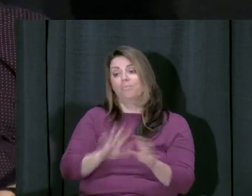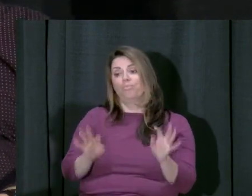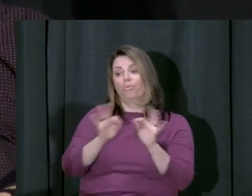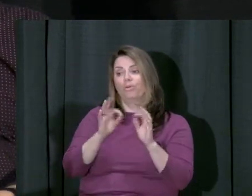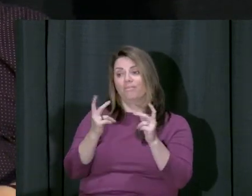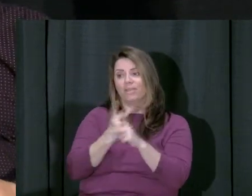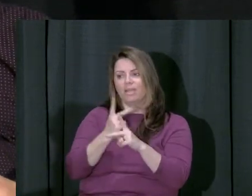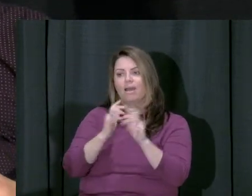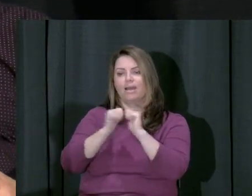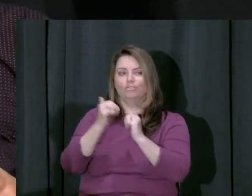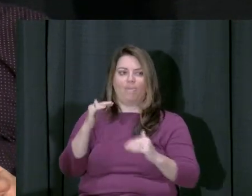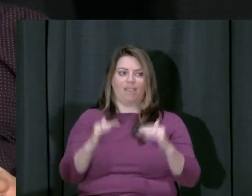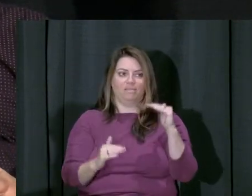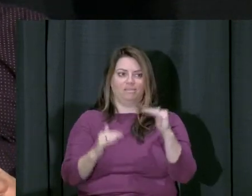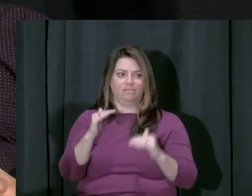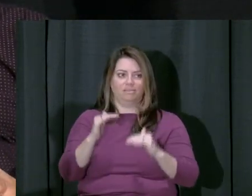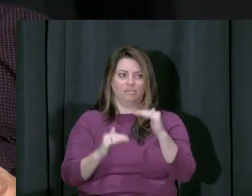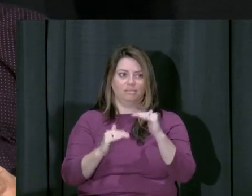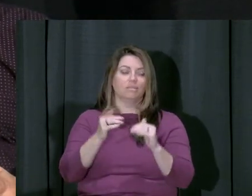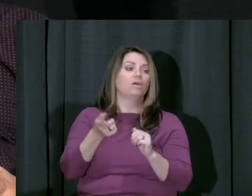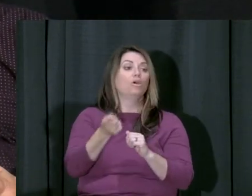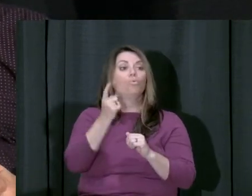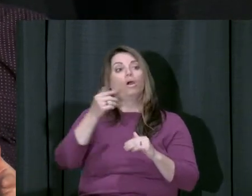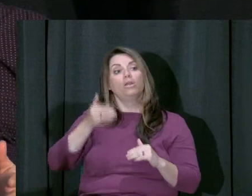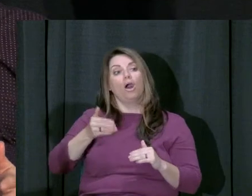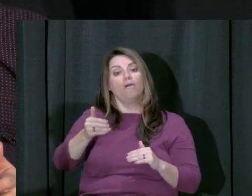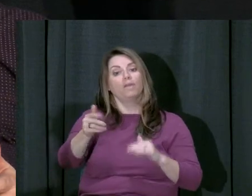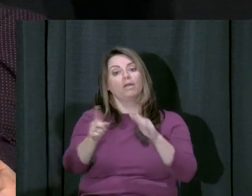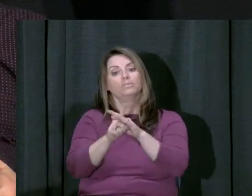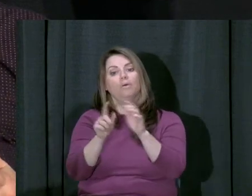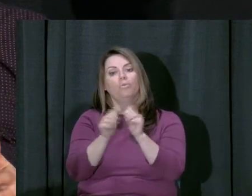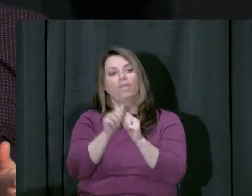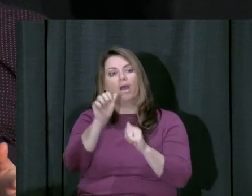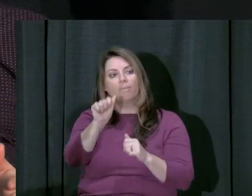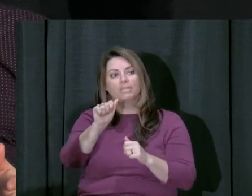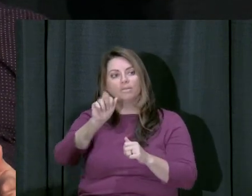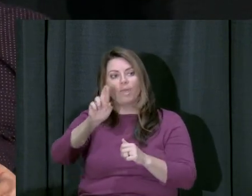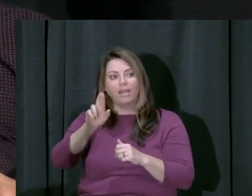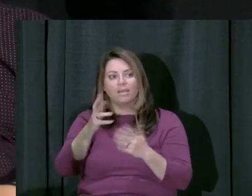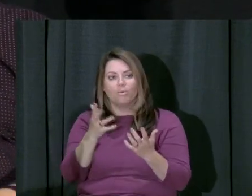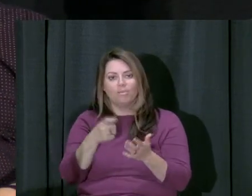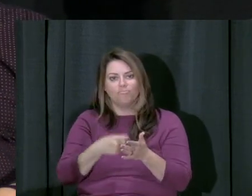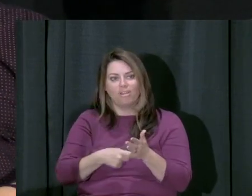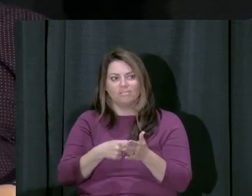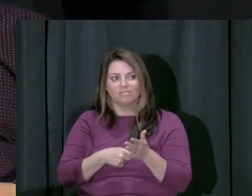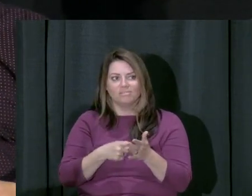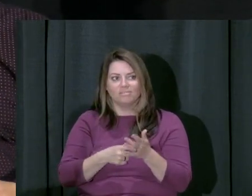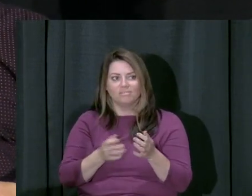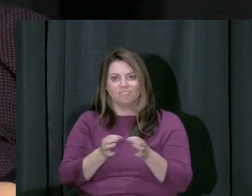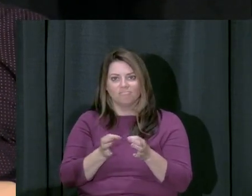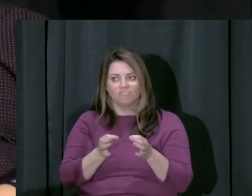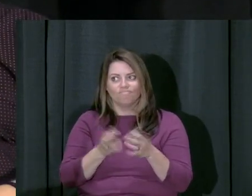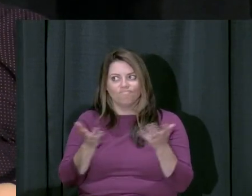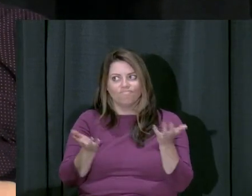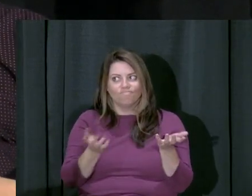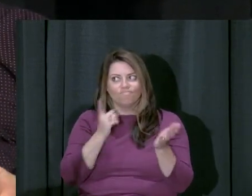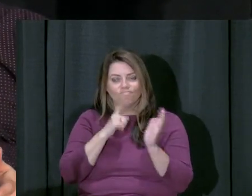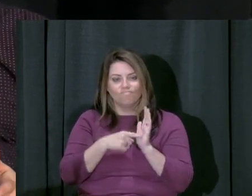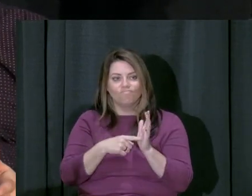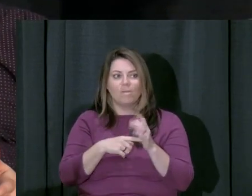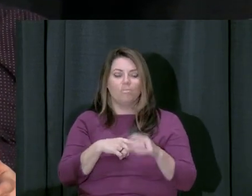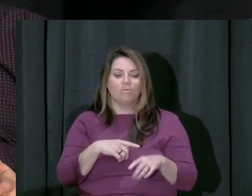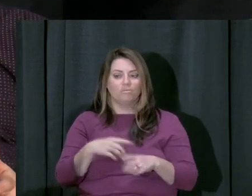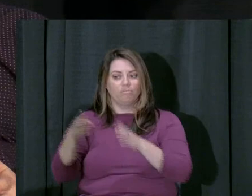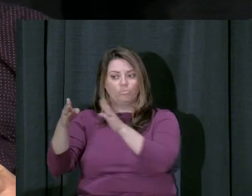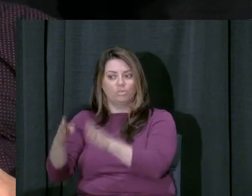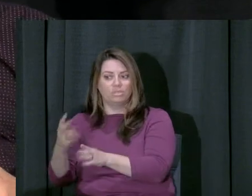right? One that often comes up with regards to augmented reality is privacy, right? Because let's say that you have somebody